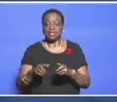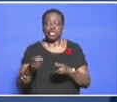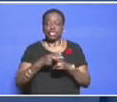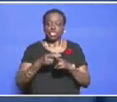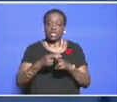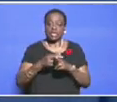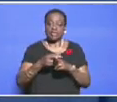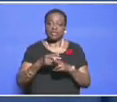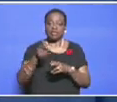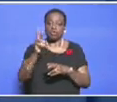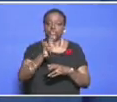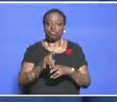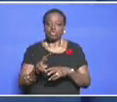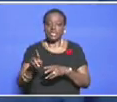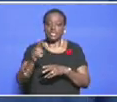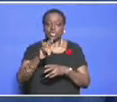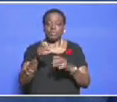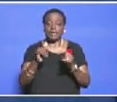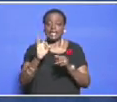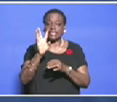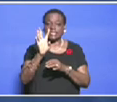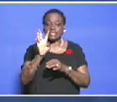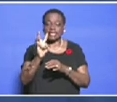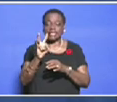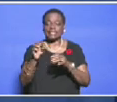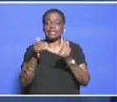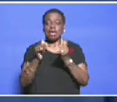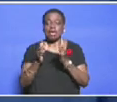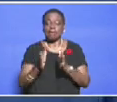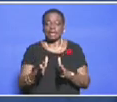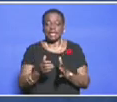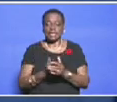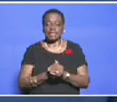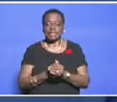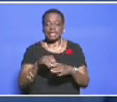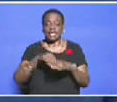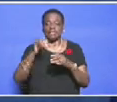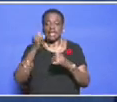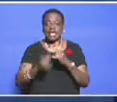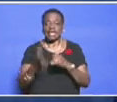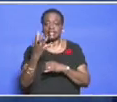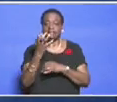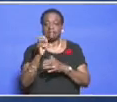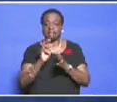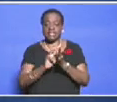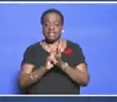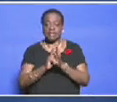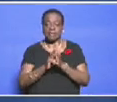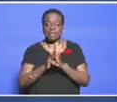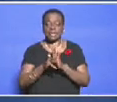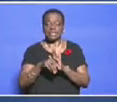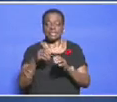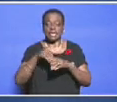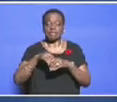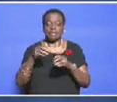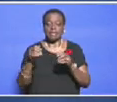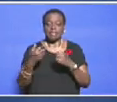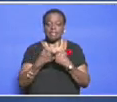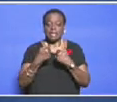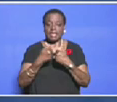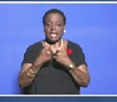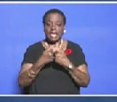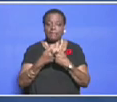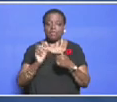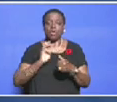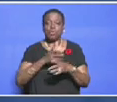rotation. We only played 6 players in the last, I guess, 15 minutes of the game. So we shortened up the rotation, really got the